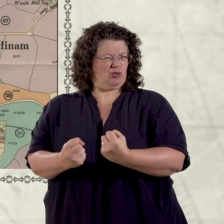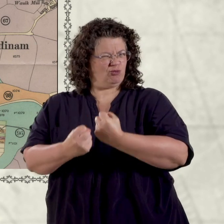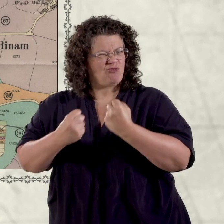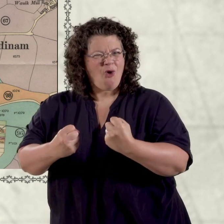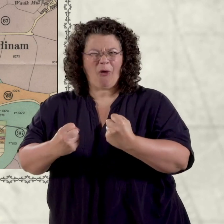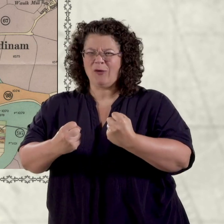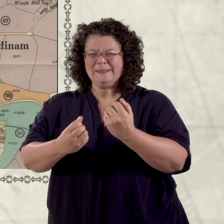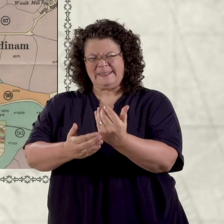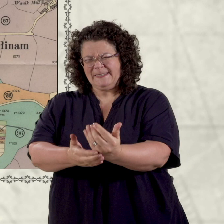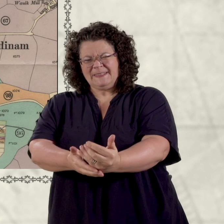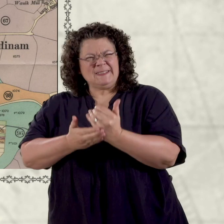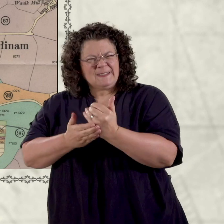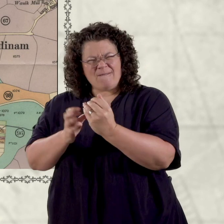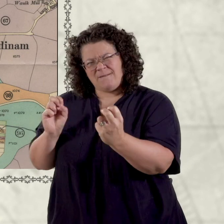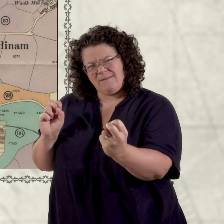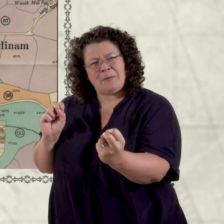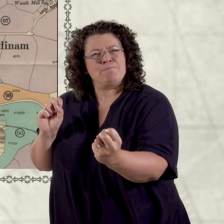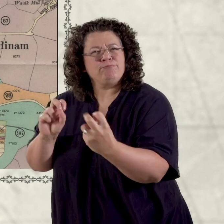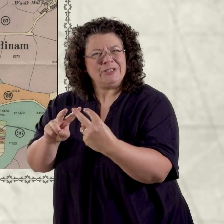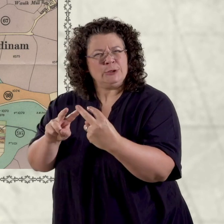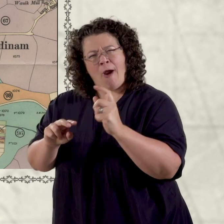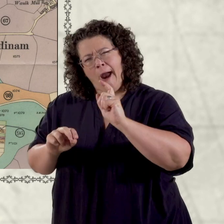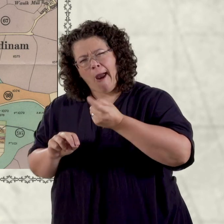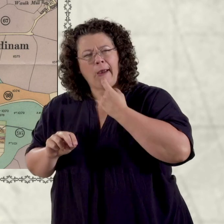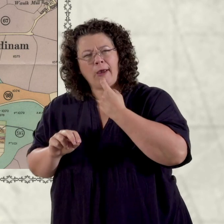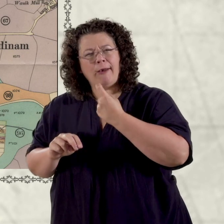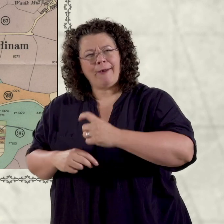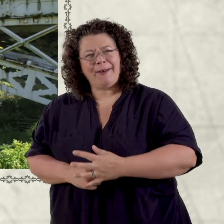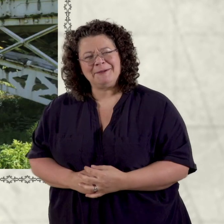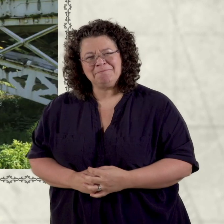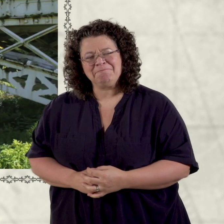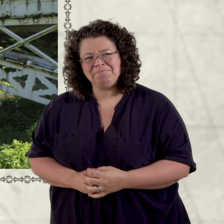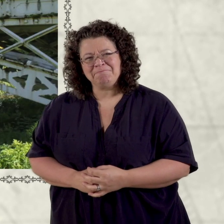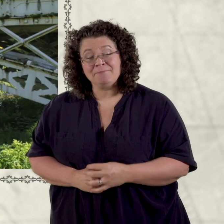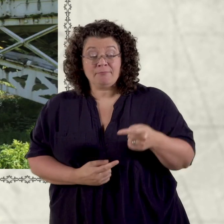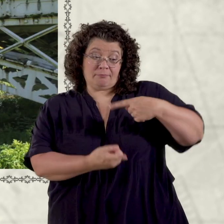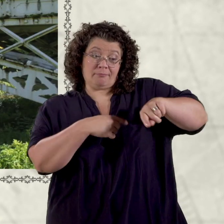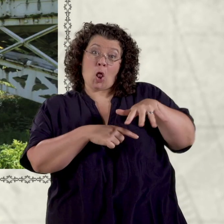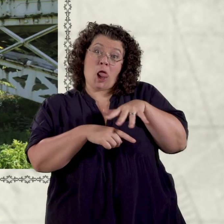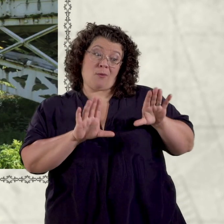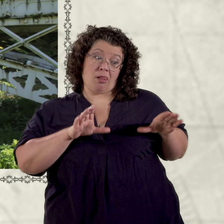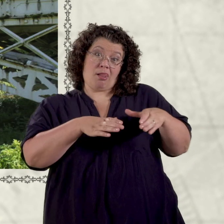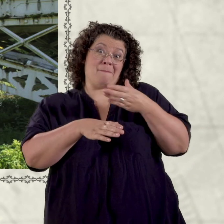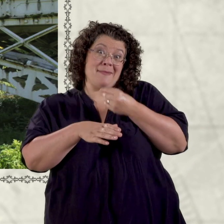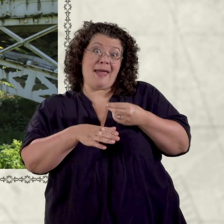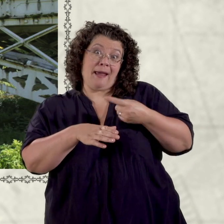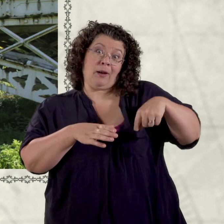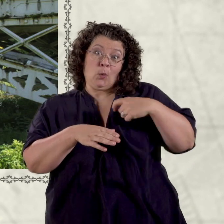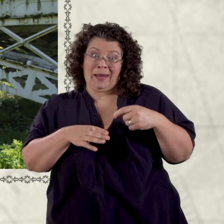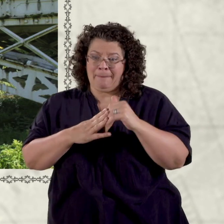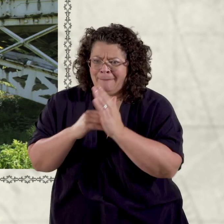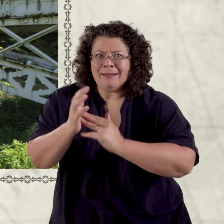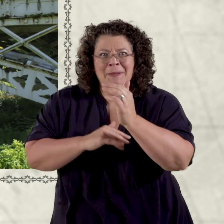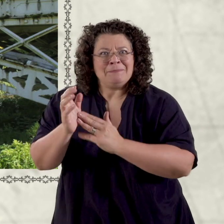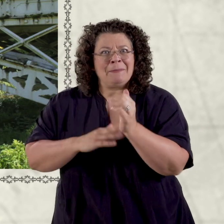material to build a strong and safe bridge. Along with a group of local men, we built this